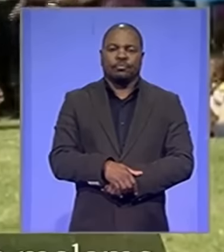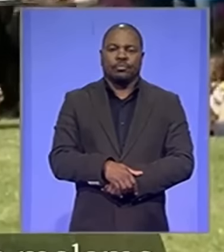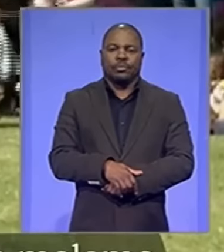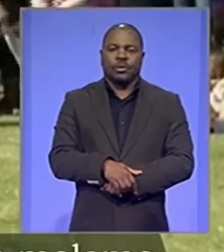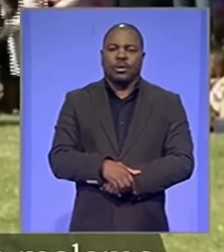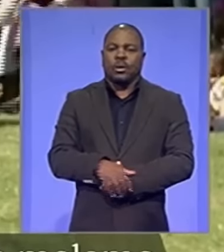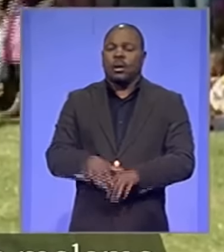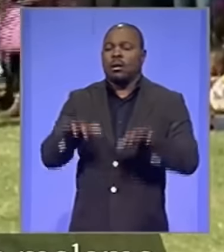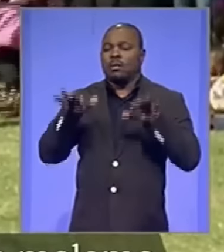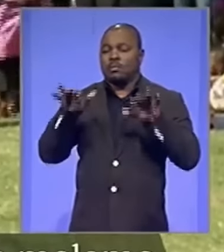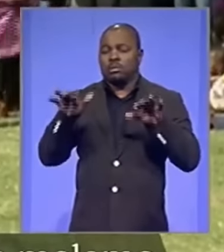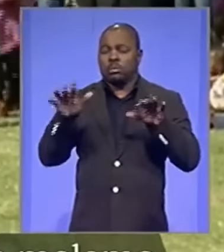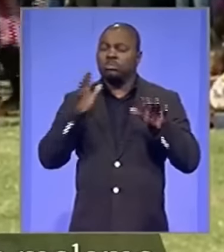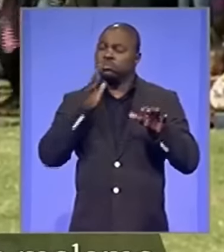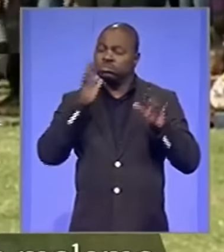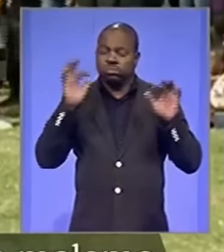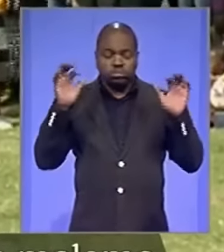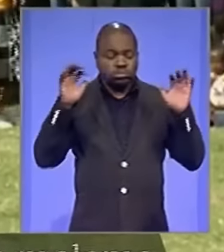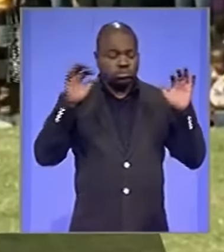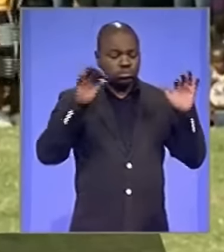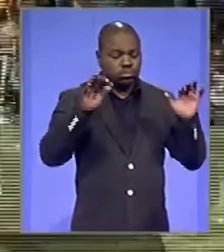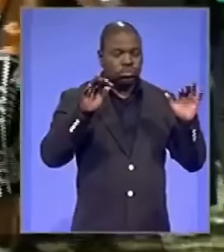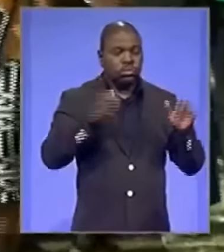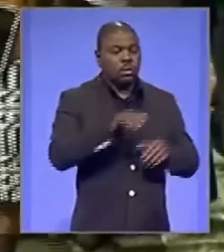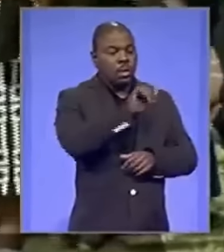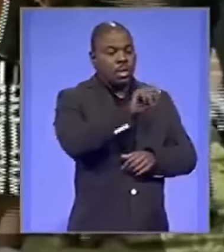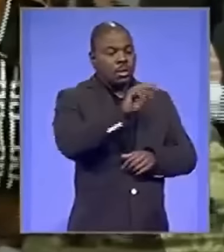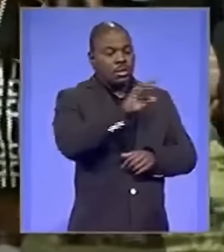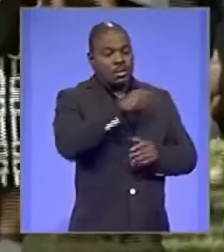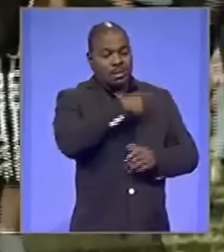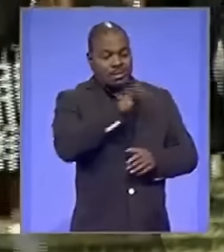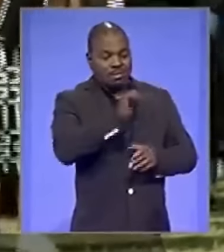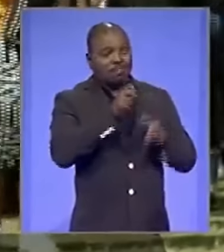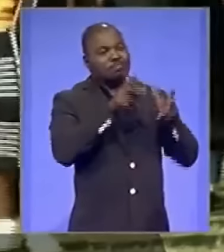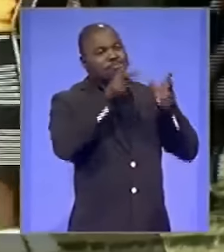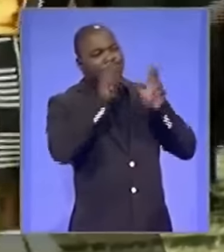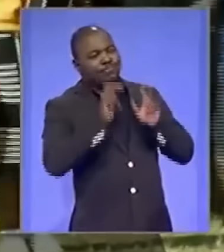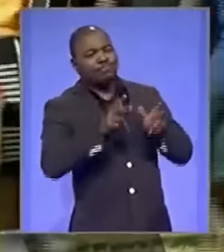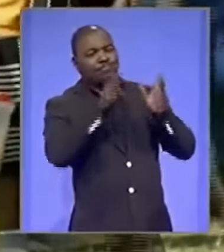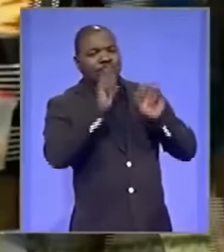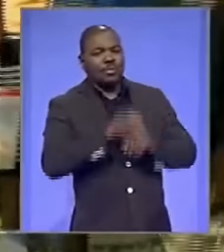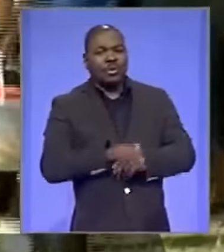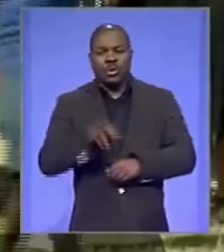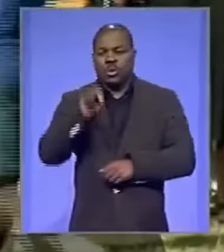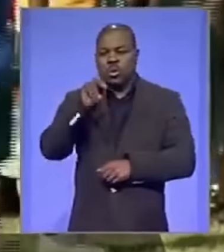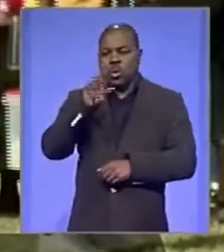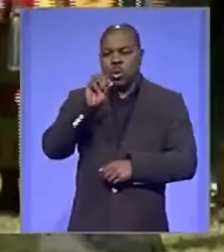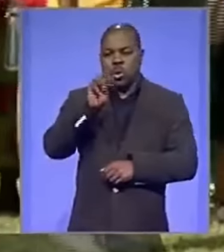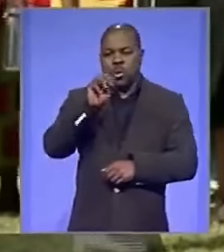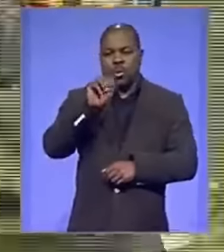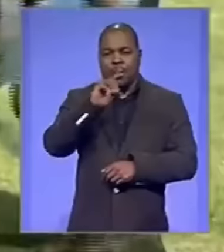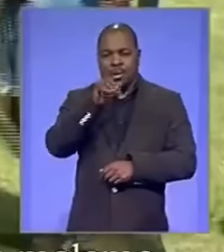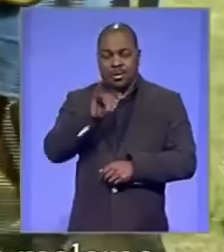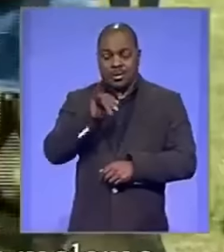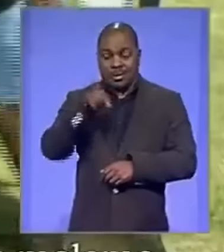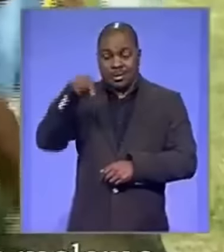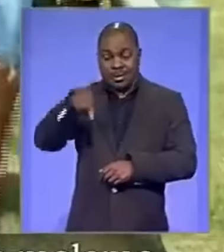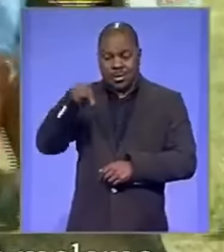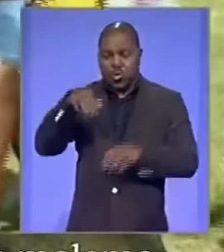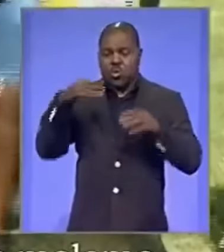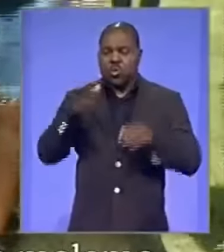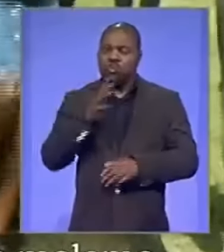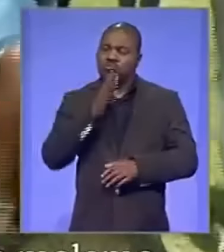Badudi ba ba tšwile ka makatana mane go tla go theletša moporesidente wa ANC Cyril Ramaphosa. Tikologo ya Nkomazi ke mo mokgatlho o ikepetšego gona gomme